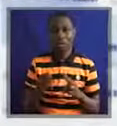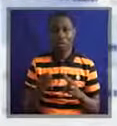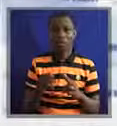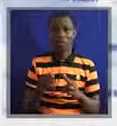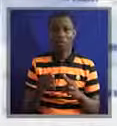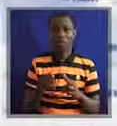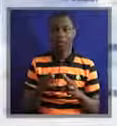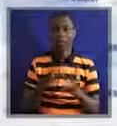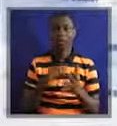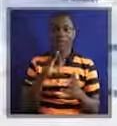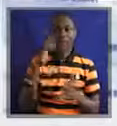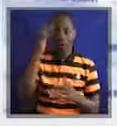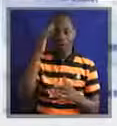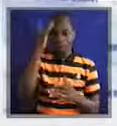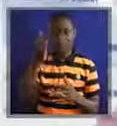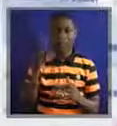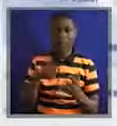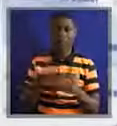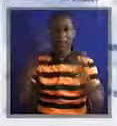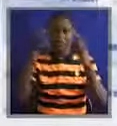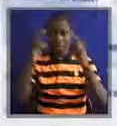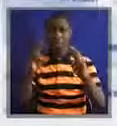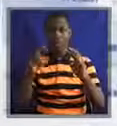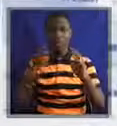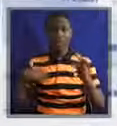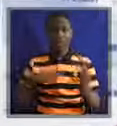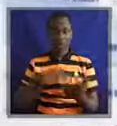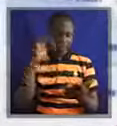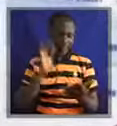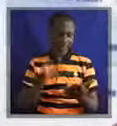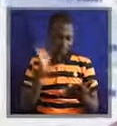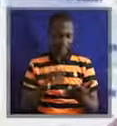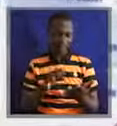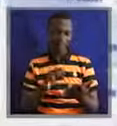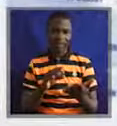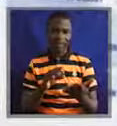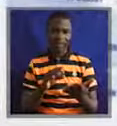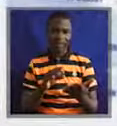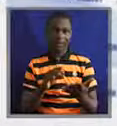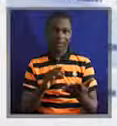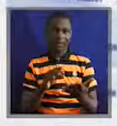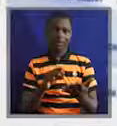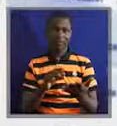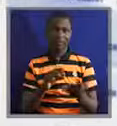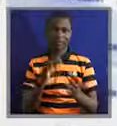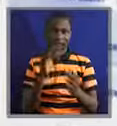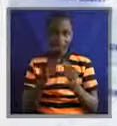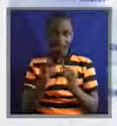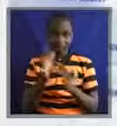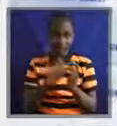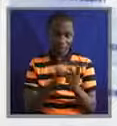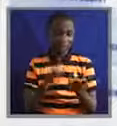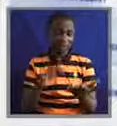no air shasa at the same our Bible a council na sa osha bible kwansa de bible e beka